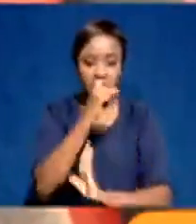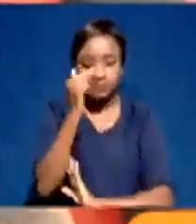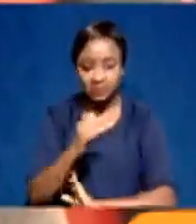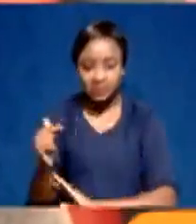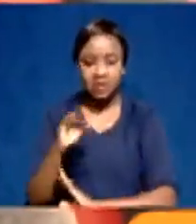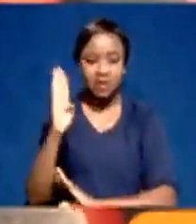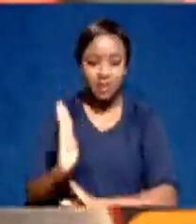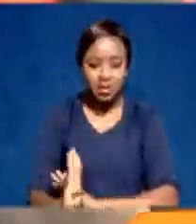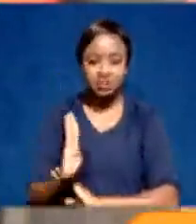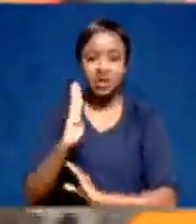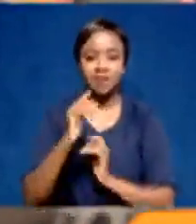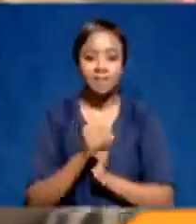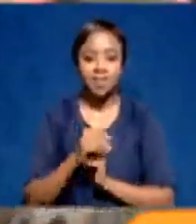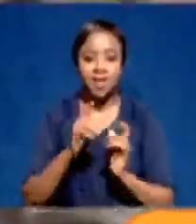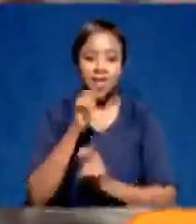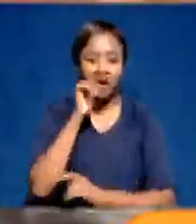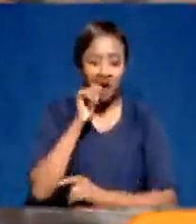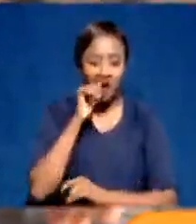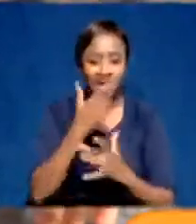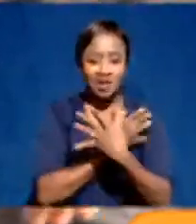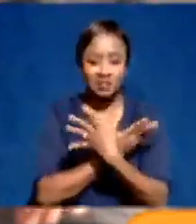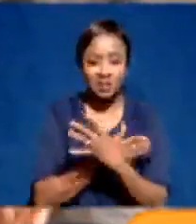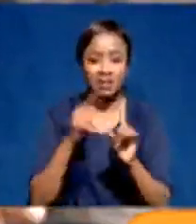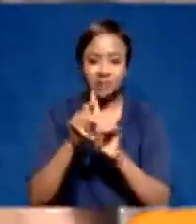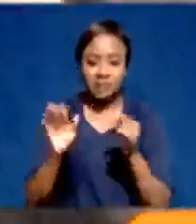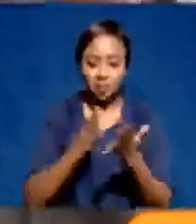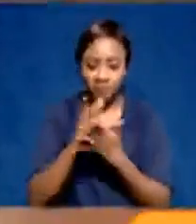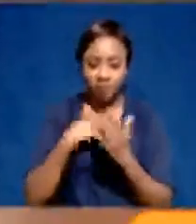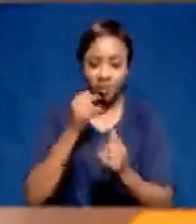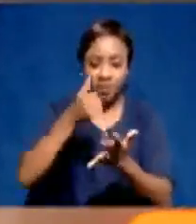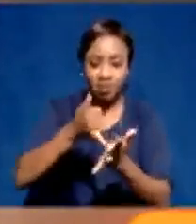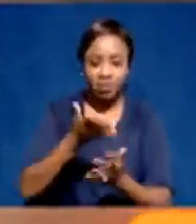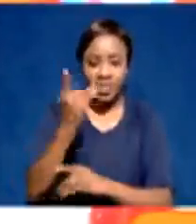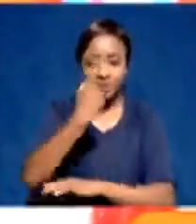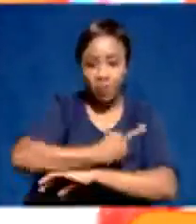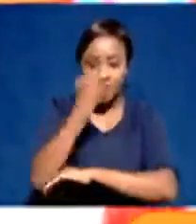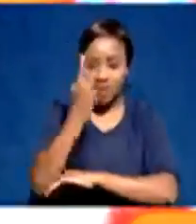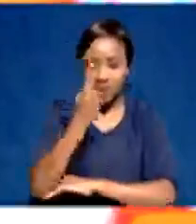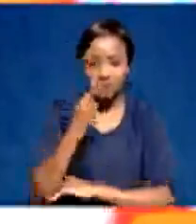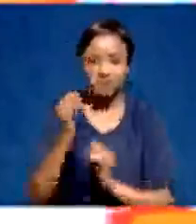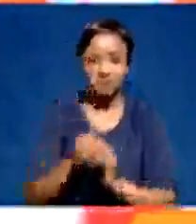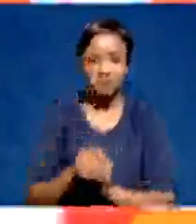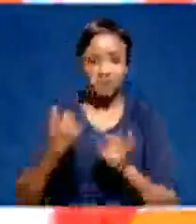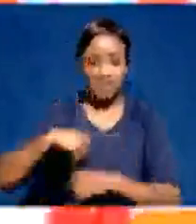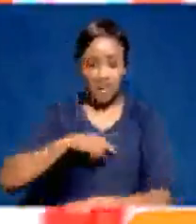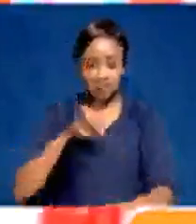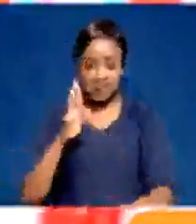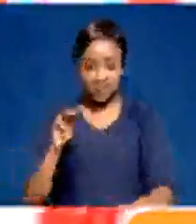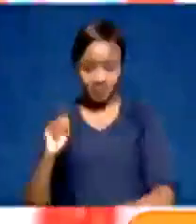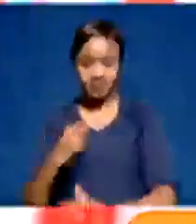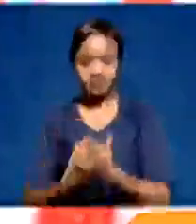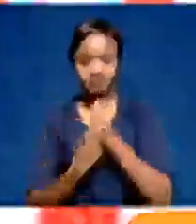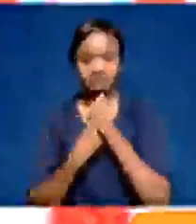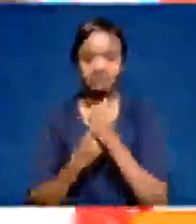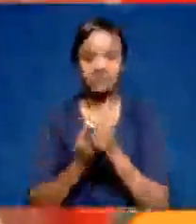Tanzania, Belgium, Great Britain and Germany have been confirmed for the one-day event. Royal Media Services is the official media